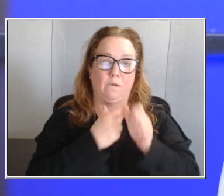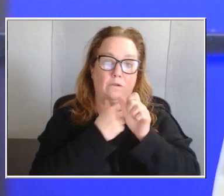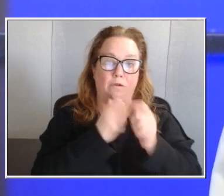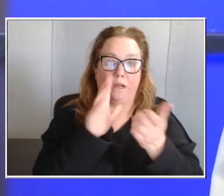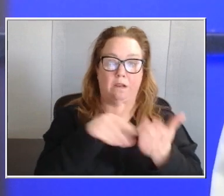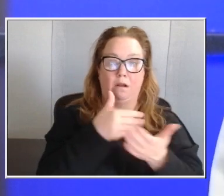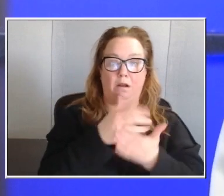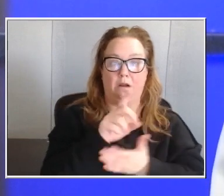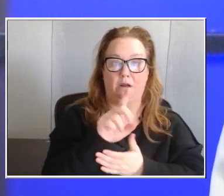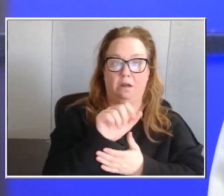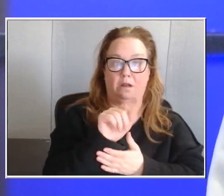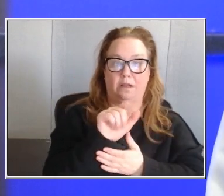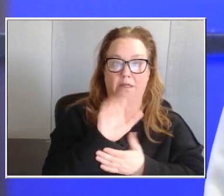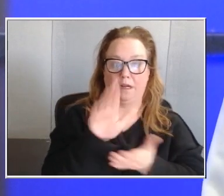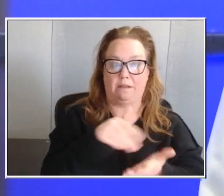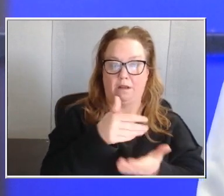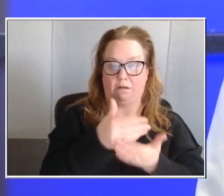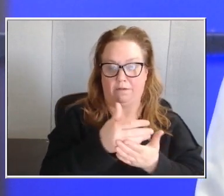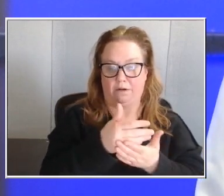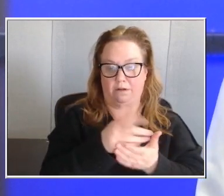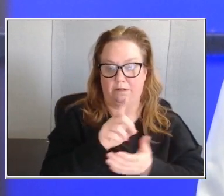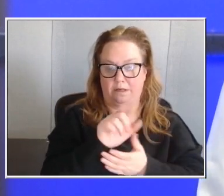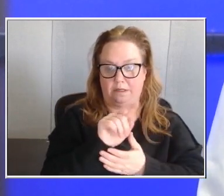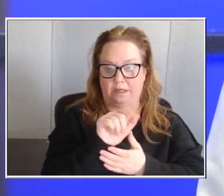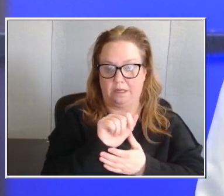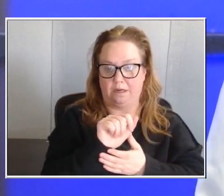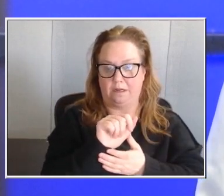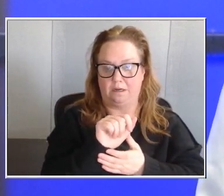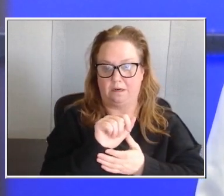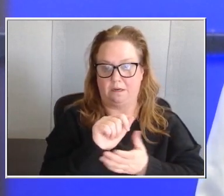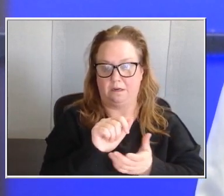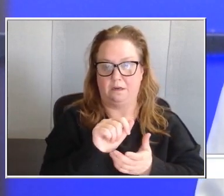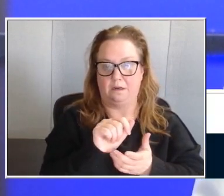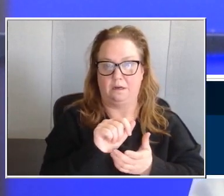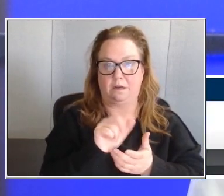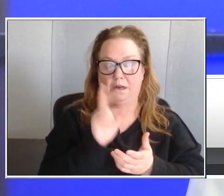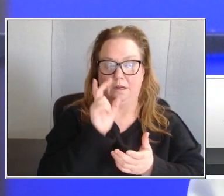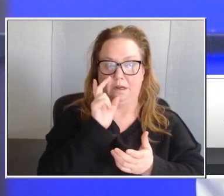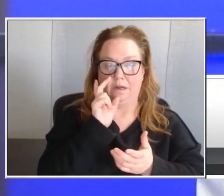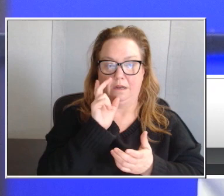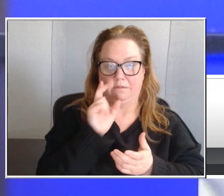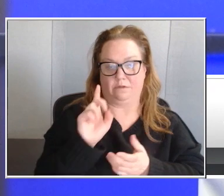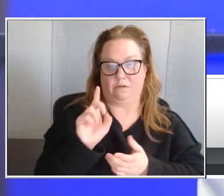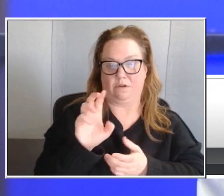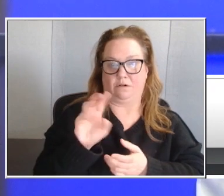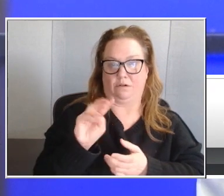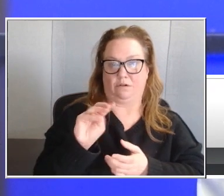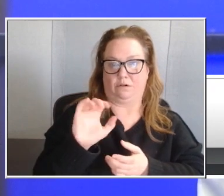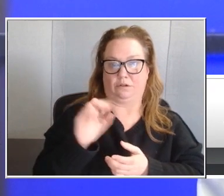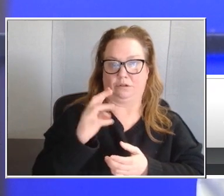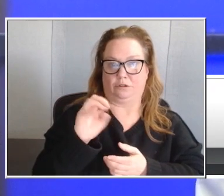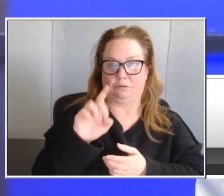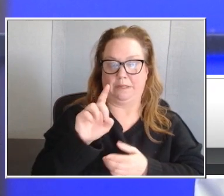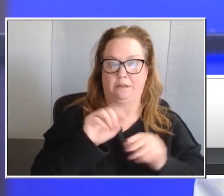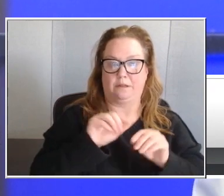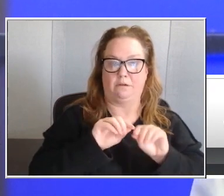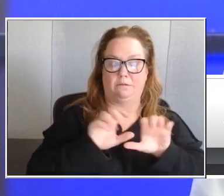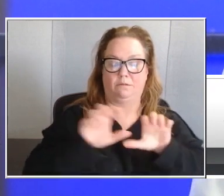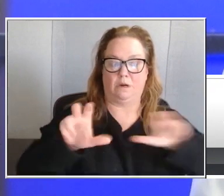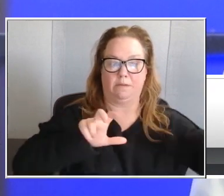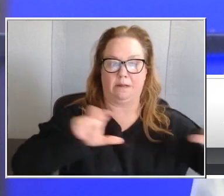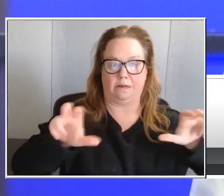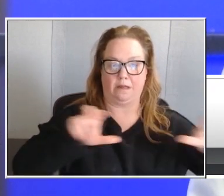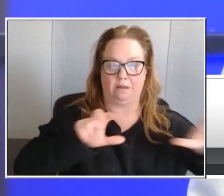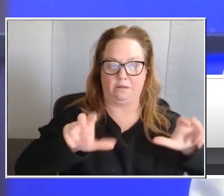always have, and I think that, as outlined previously by Dr. Schmidt, they are responsible for allocation. They're not really responsible